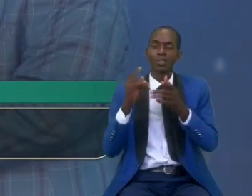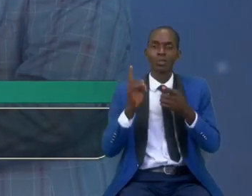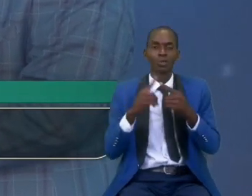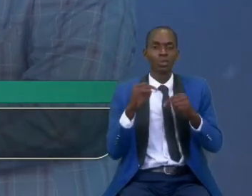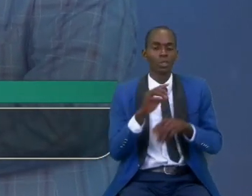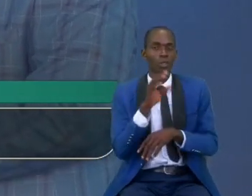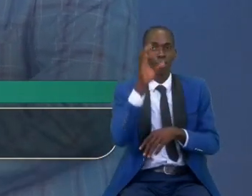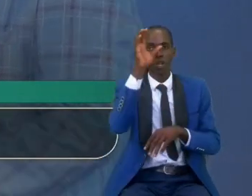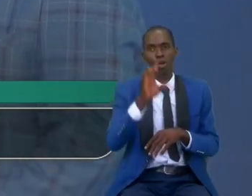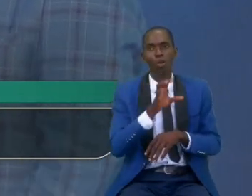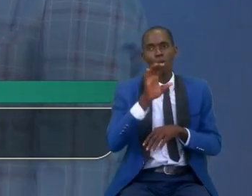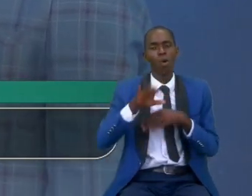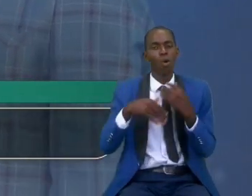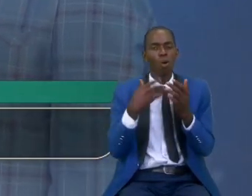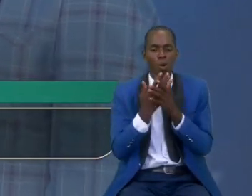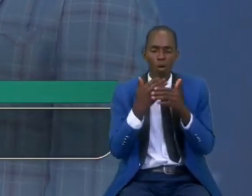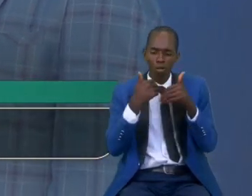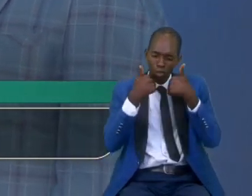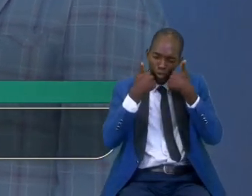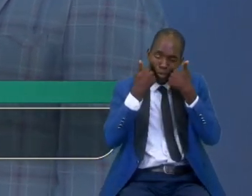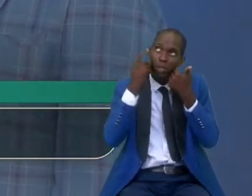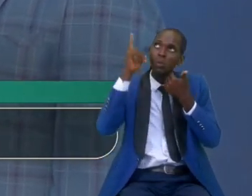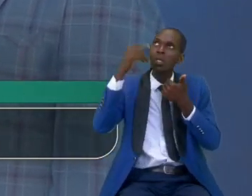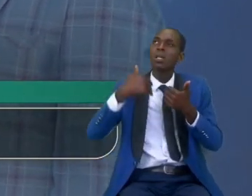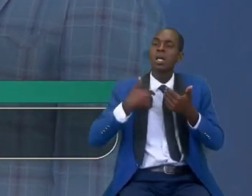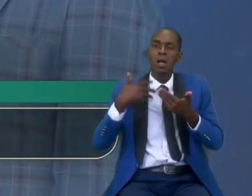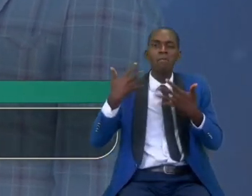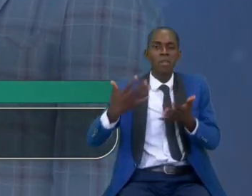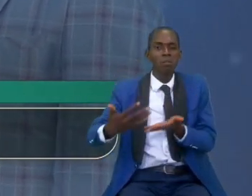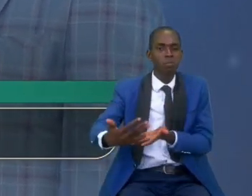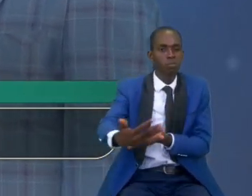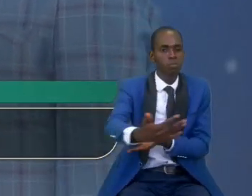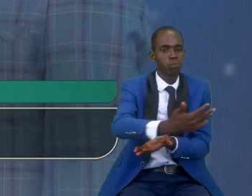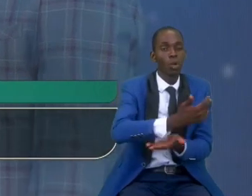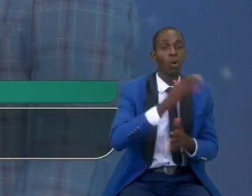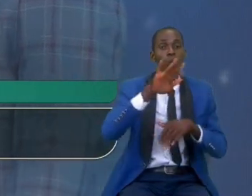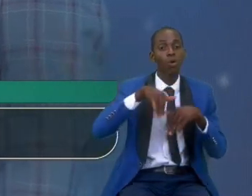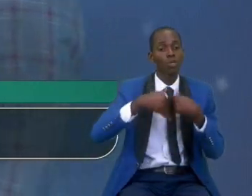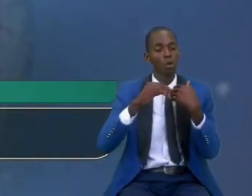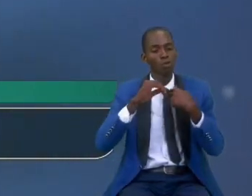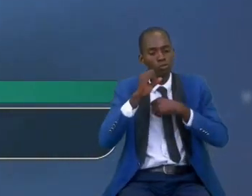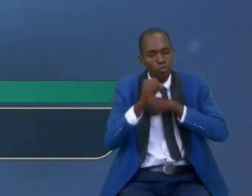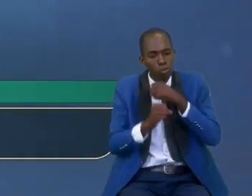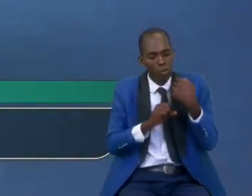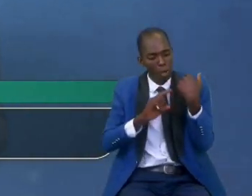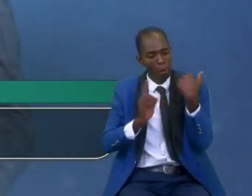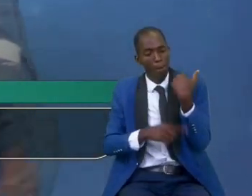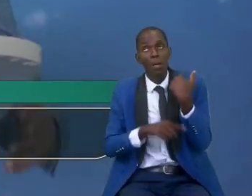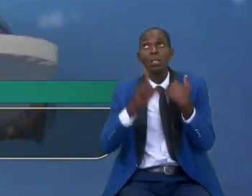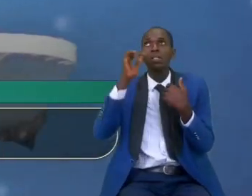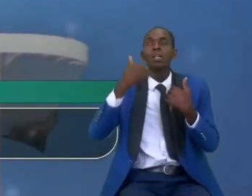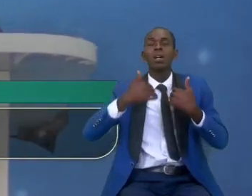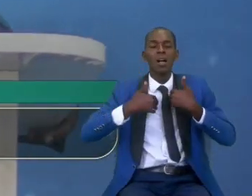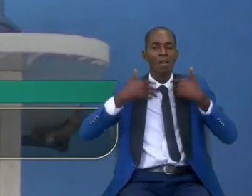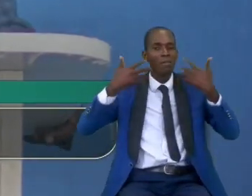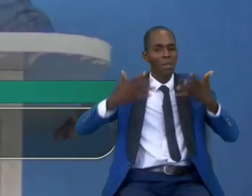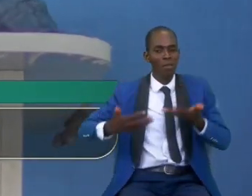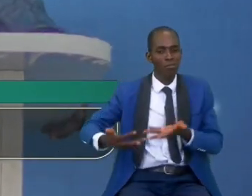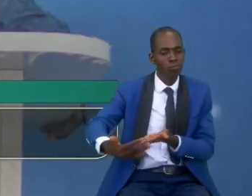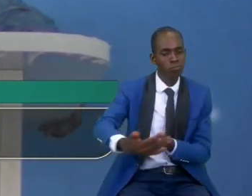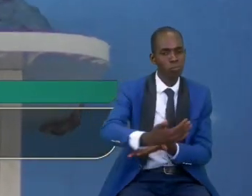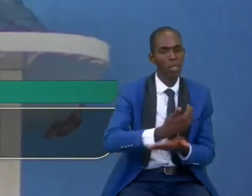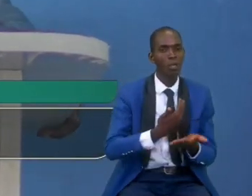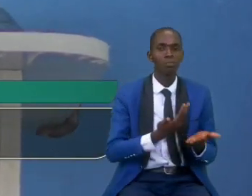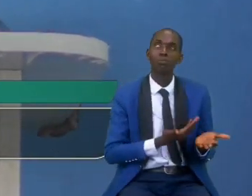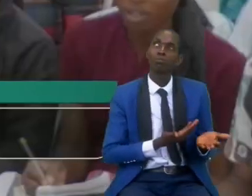suffering, all your punishment, and he nailed that to the cross. And that thing will never come back into your life